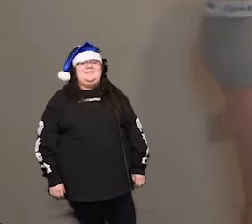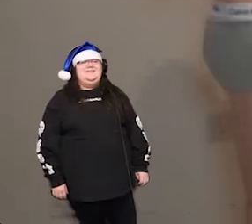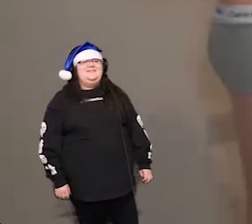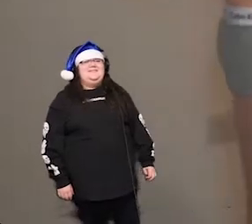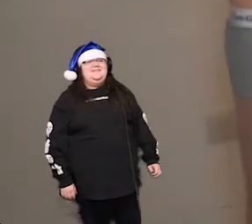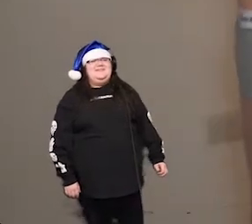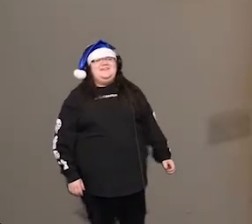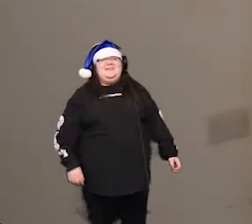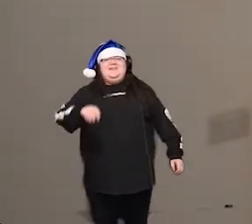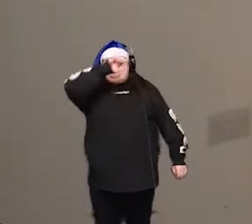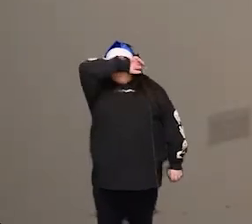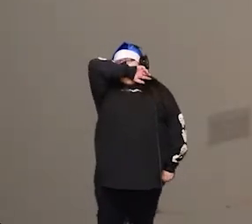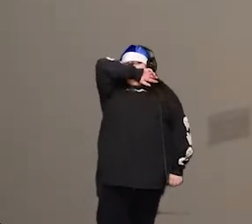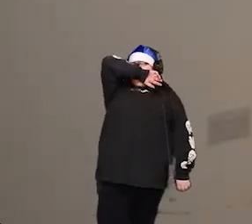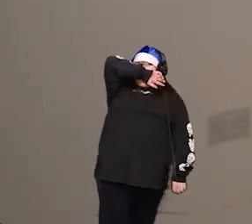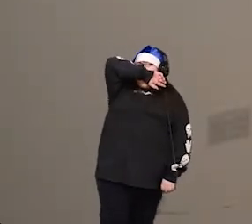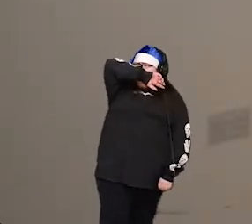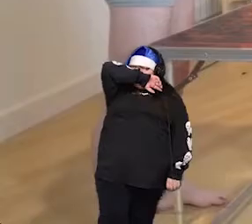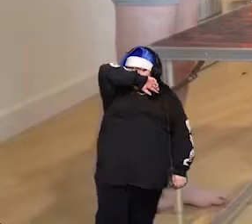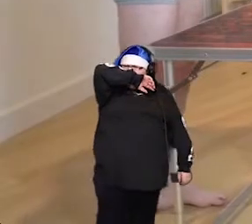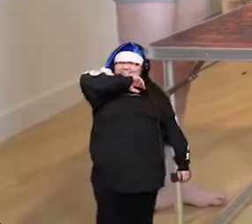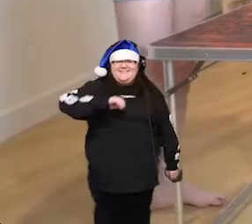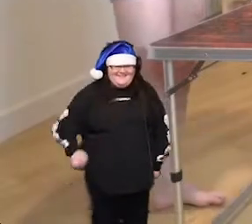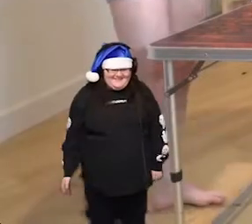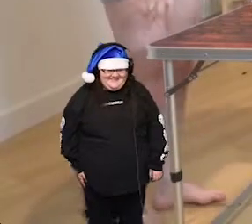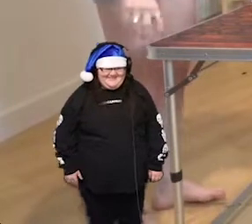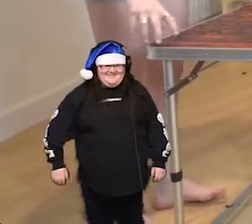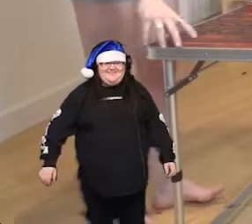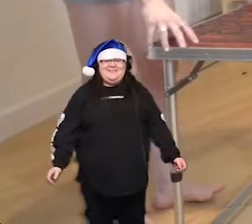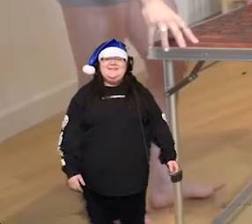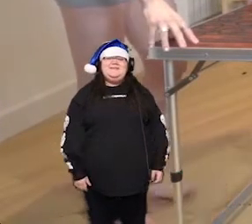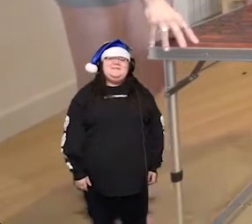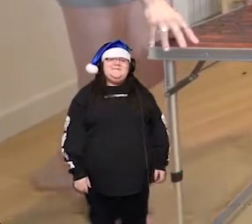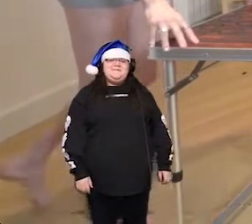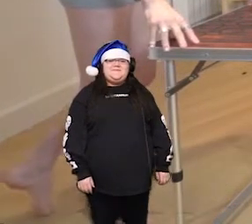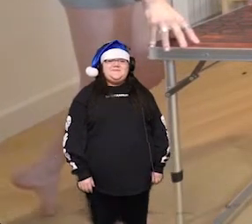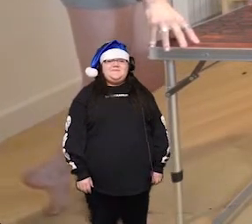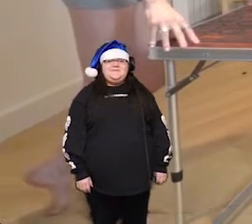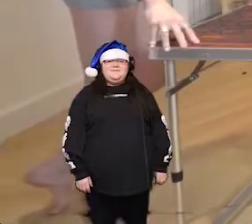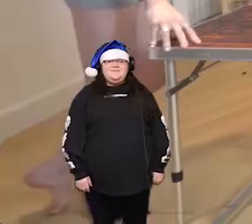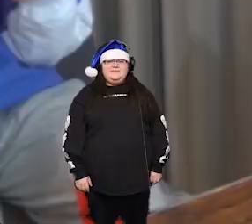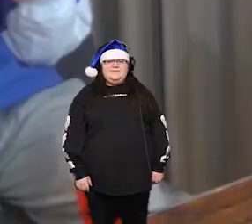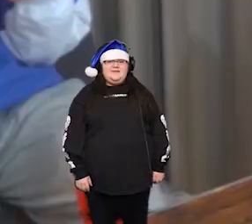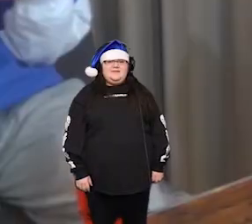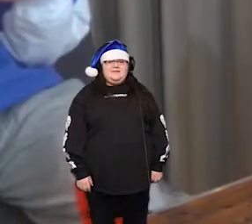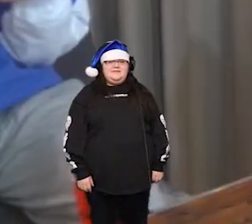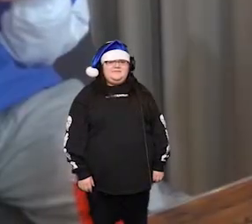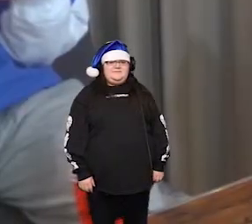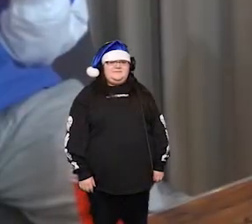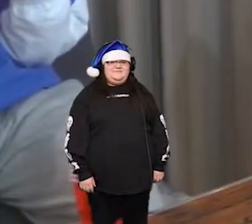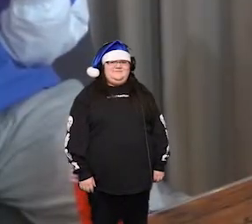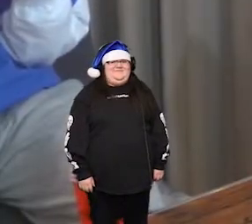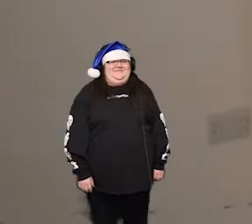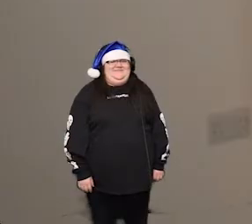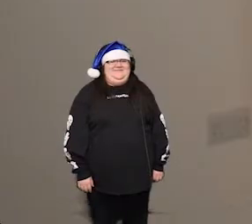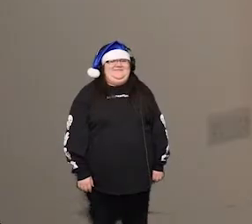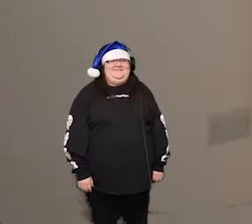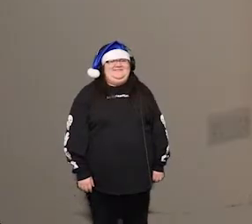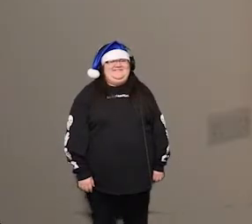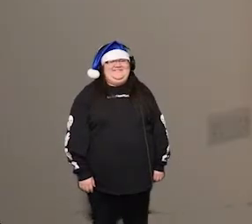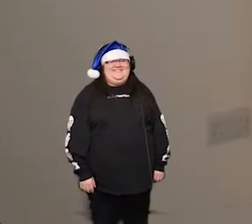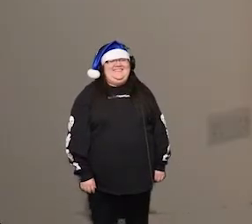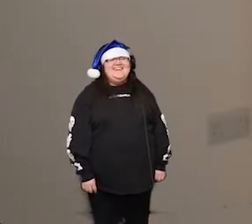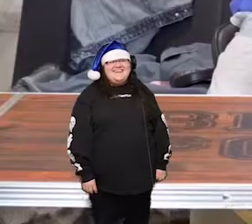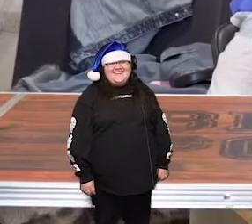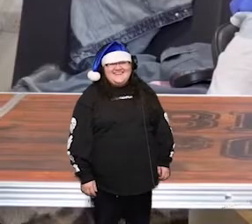Jeez! Drink that. It's because I helped you. Drink. Right, Lauren. Yes, Cammy. Aw, that's